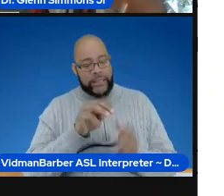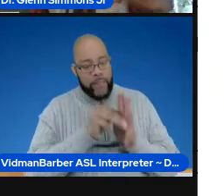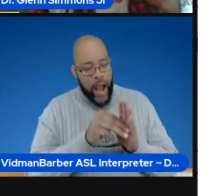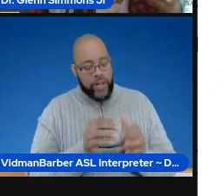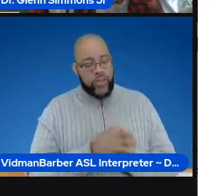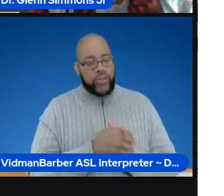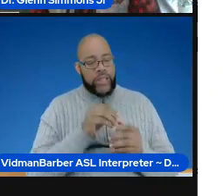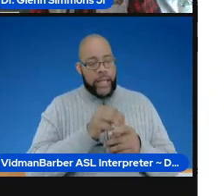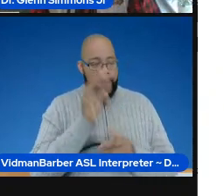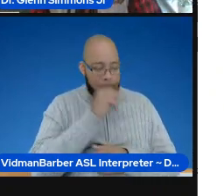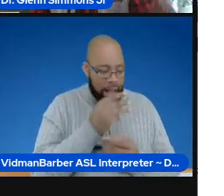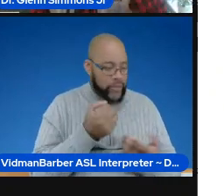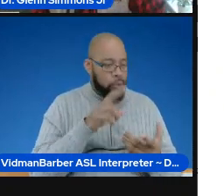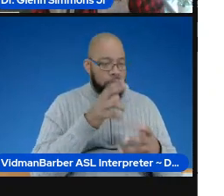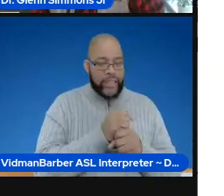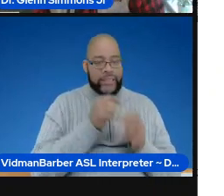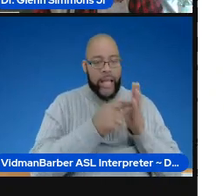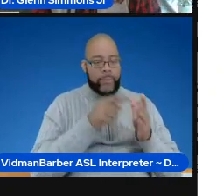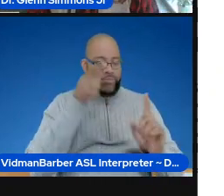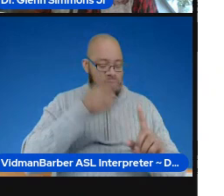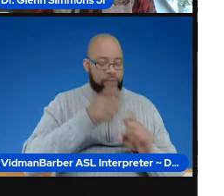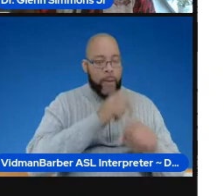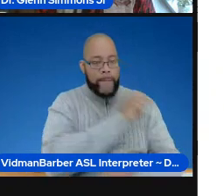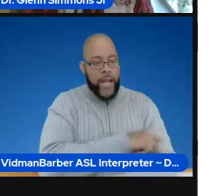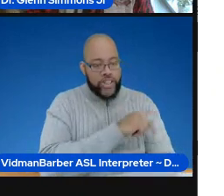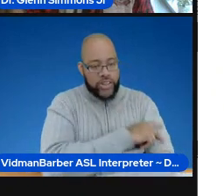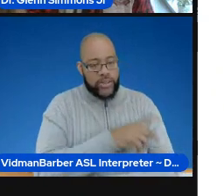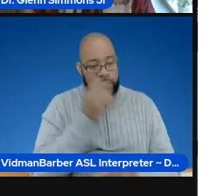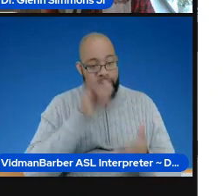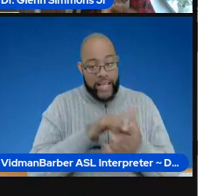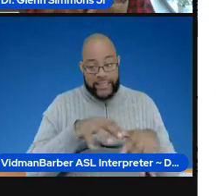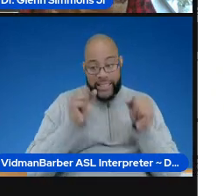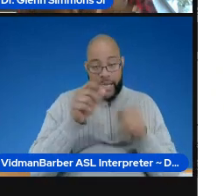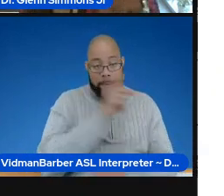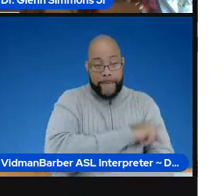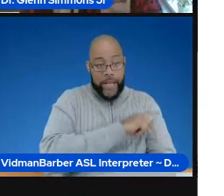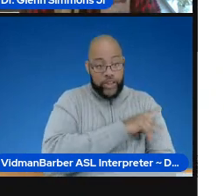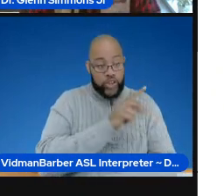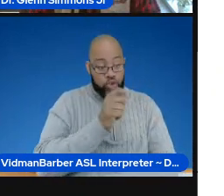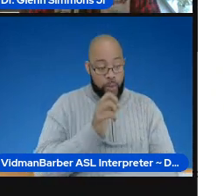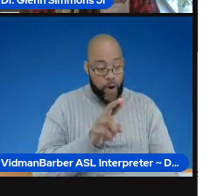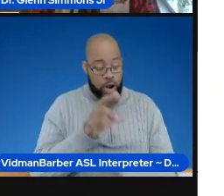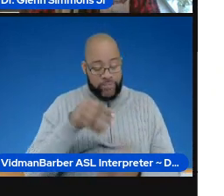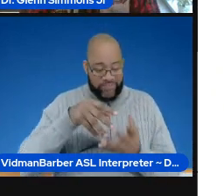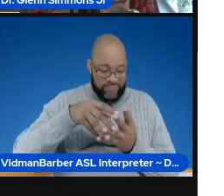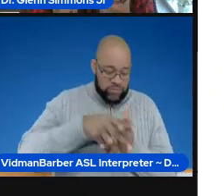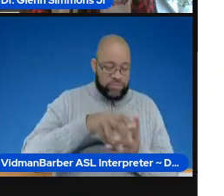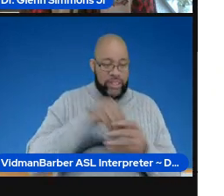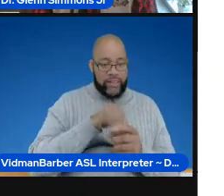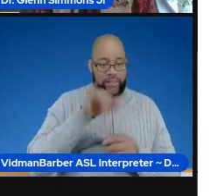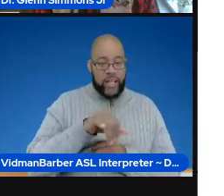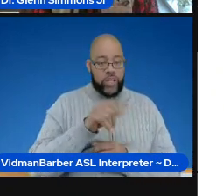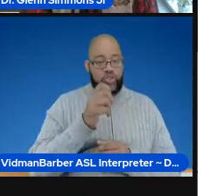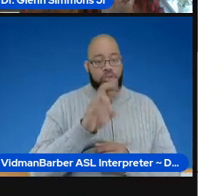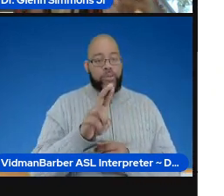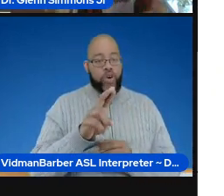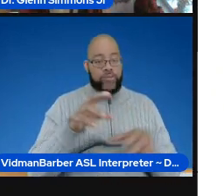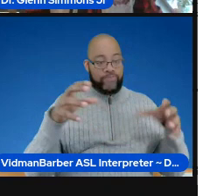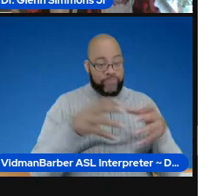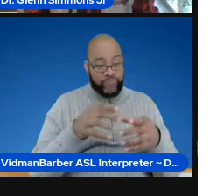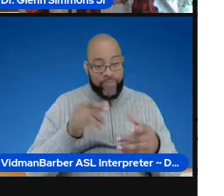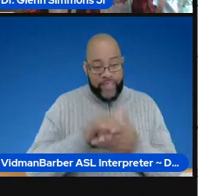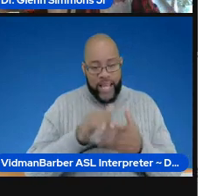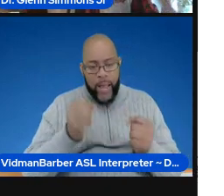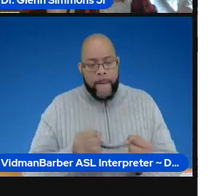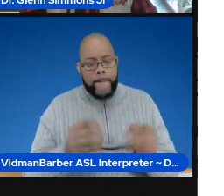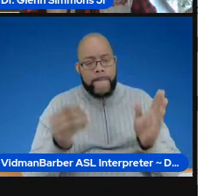mice, or even getting samples directly from patients. Because by taking a patient tumor and embedding them in these tumoroids, we actually can